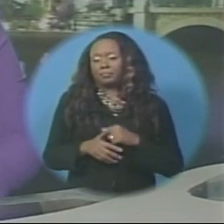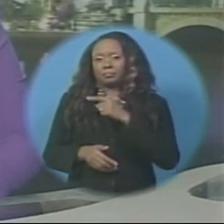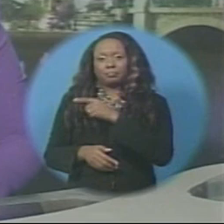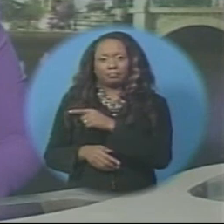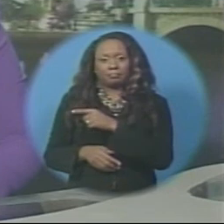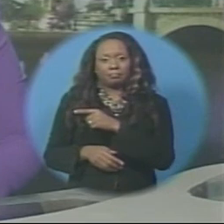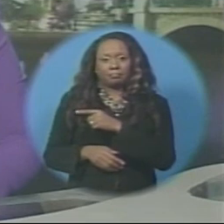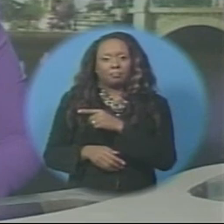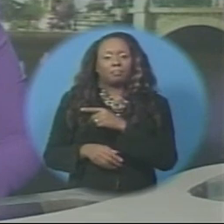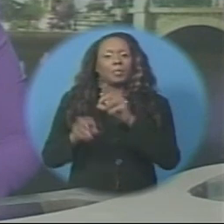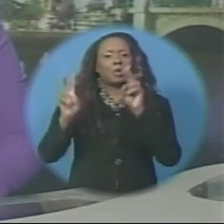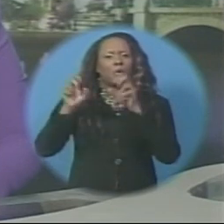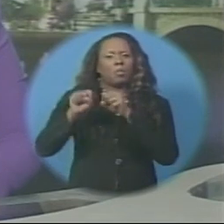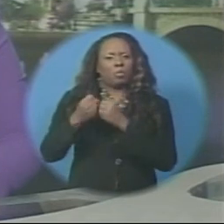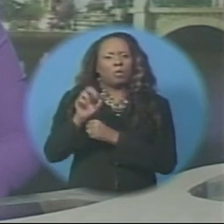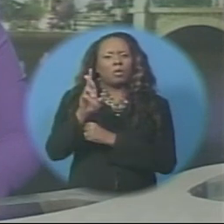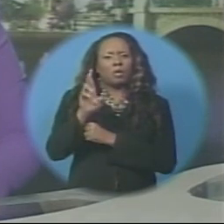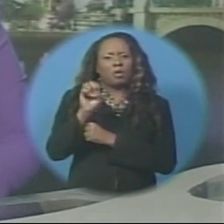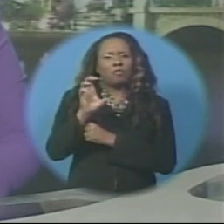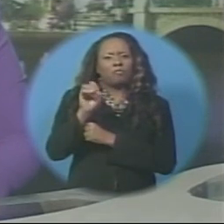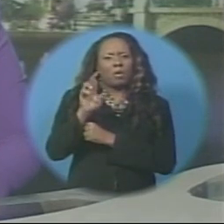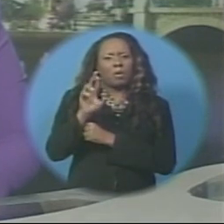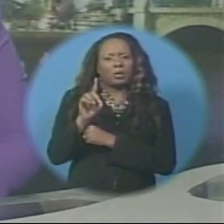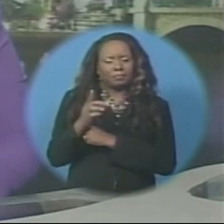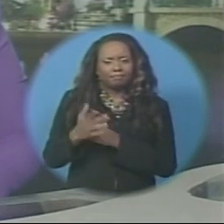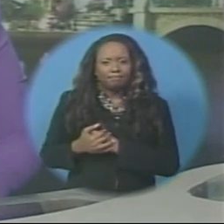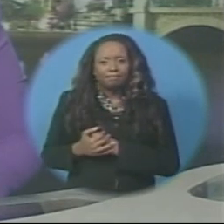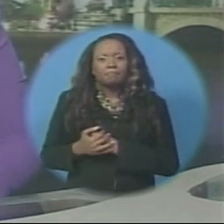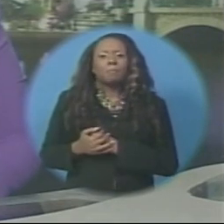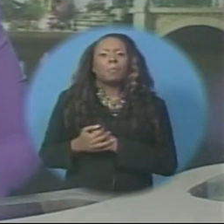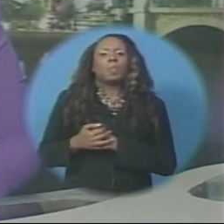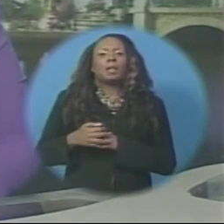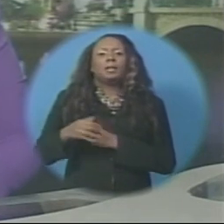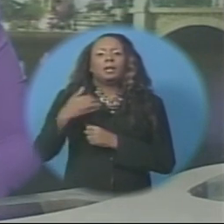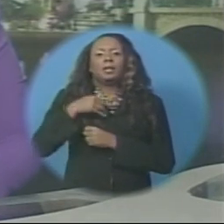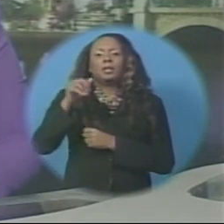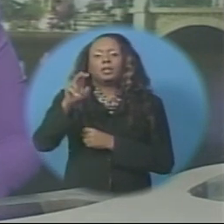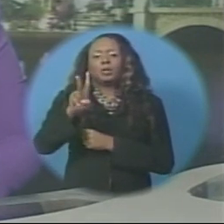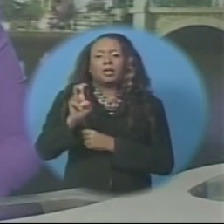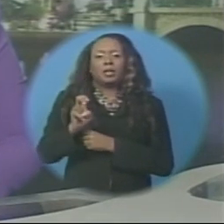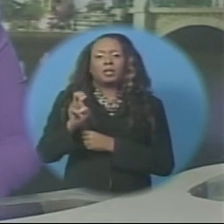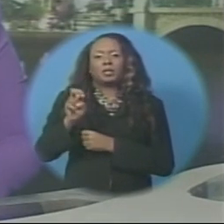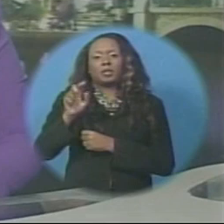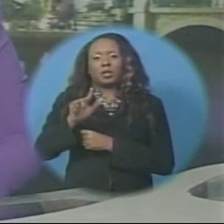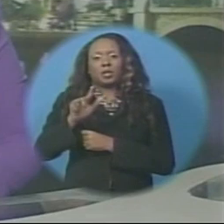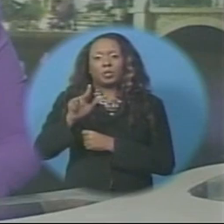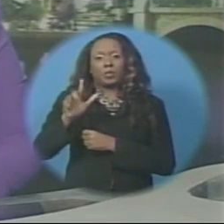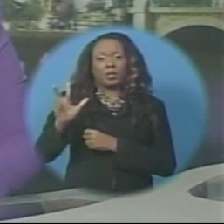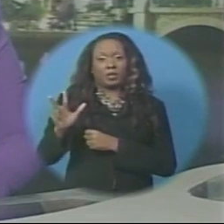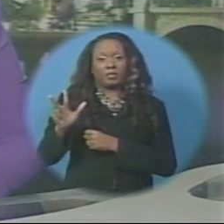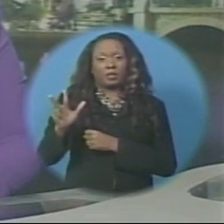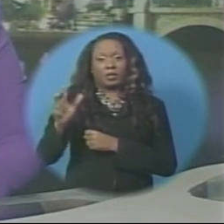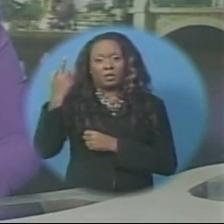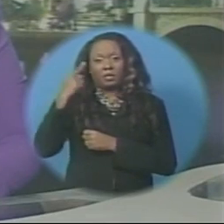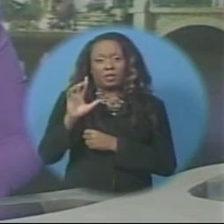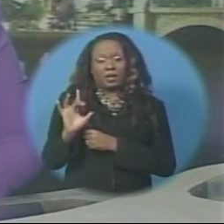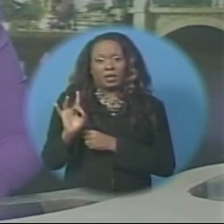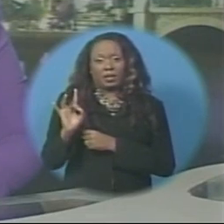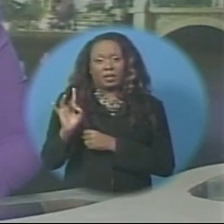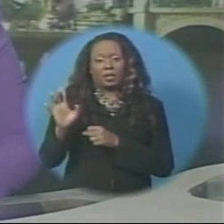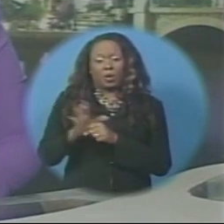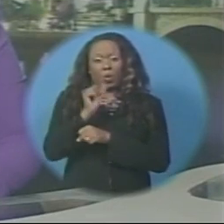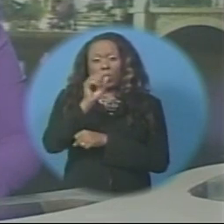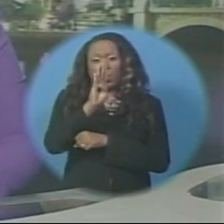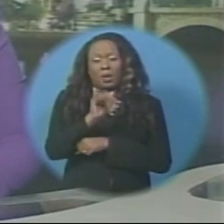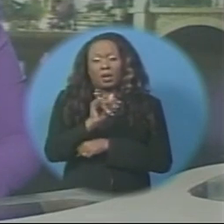remarkable reply, the Hurricanes then broke that record again, needing a run off the very last ball. They scored 223 for 8